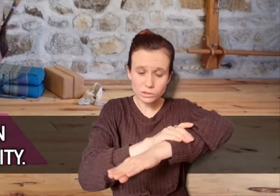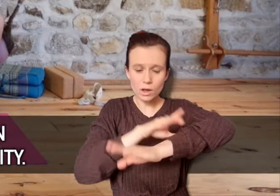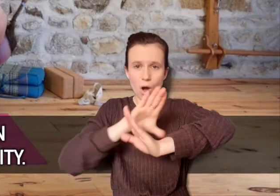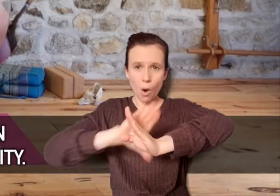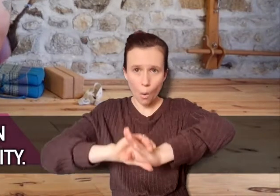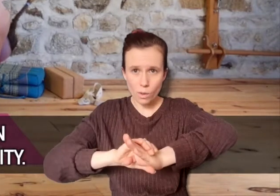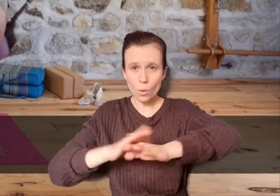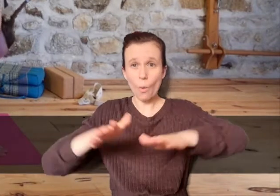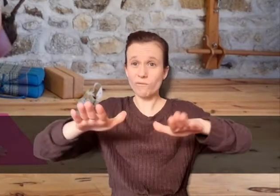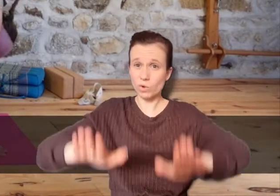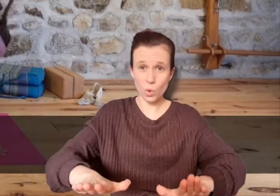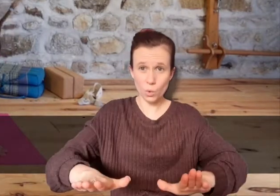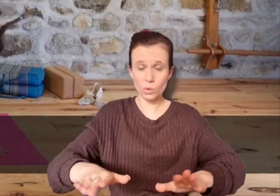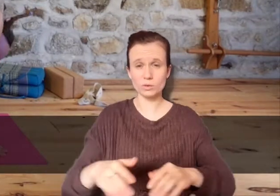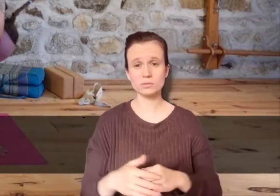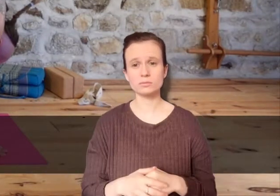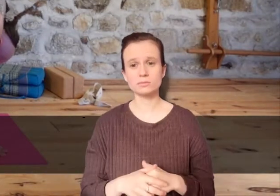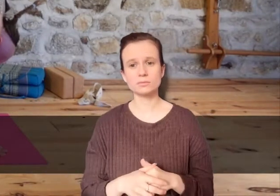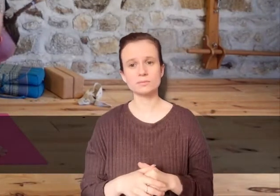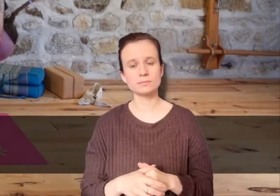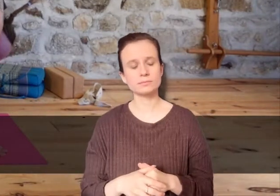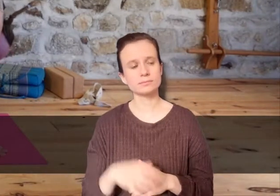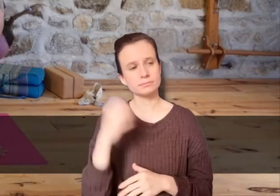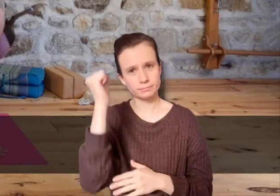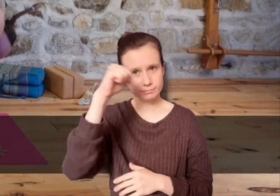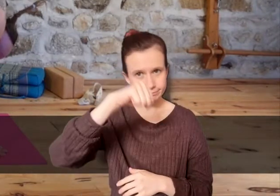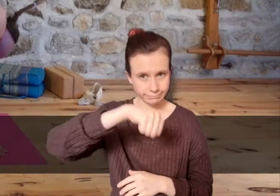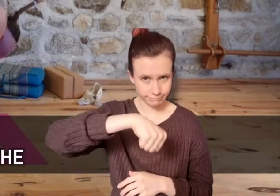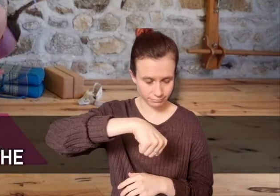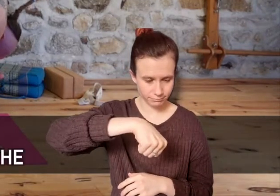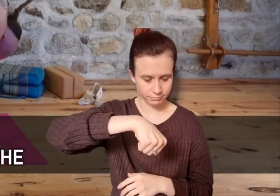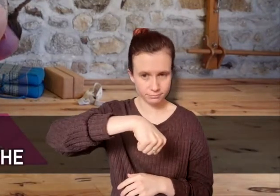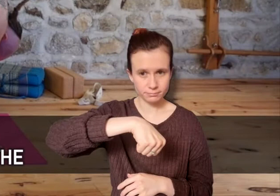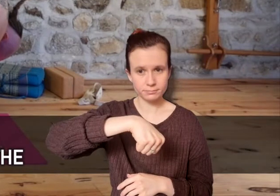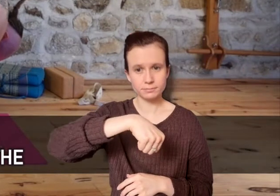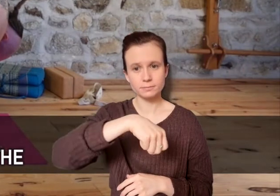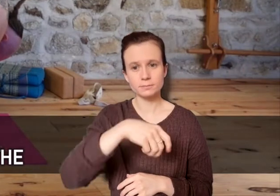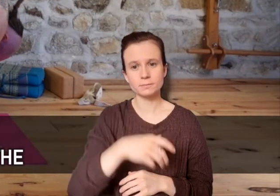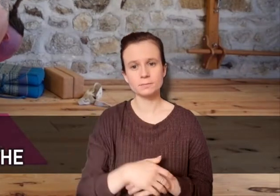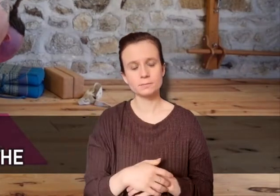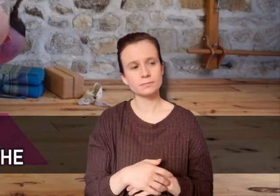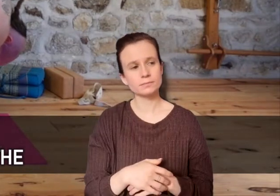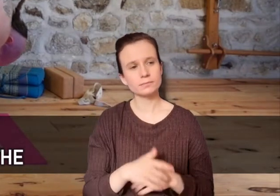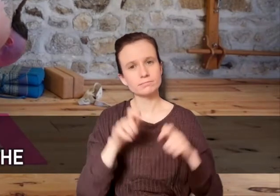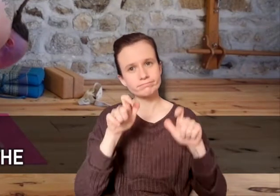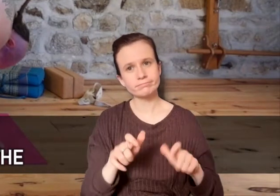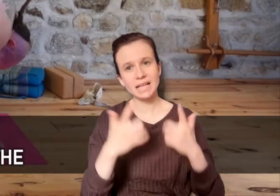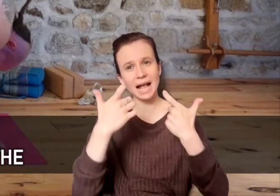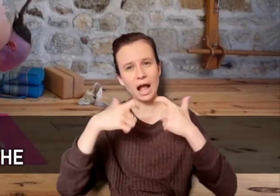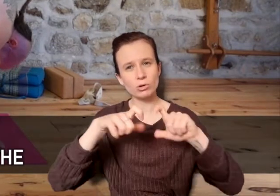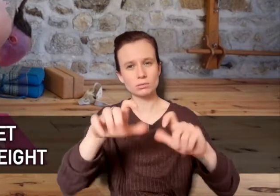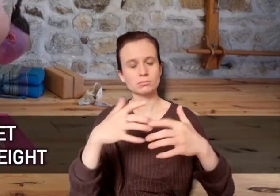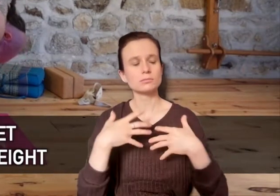if you've got the mobility. And you're just going to hang toward the floor. I want you to stay here and I want you to continue your